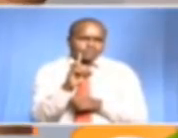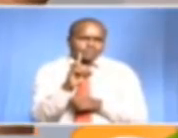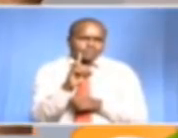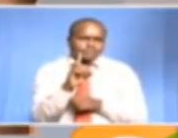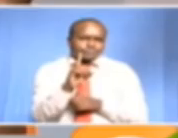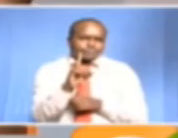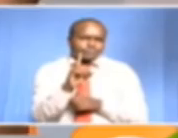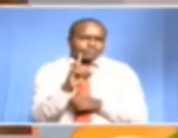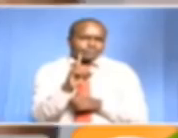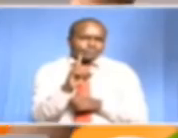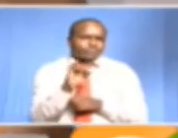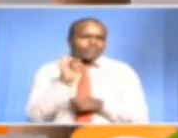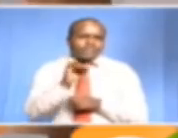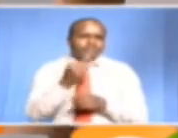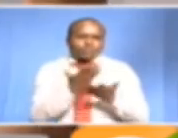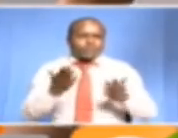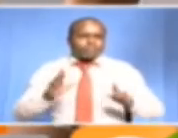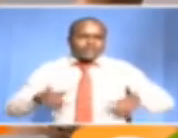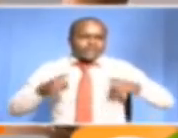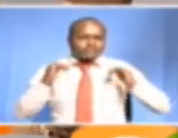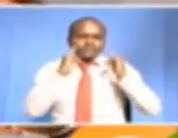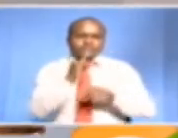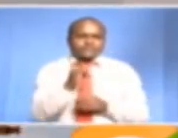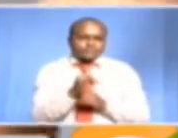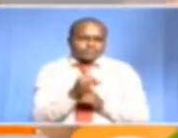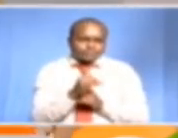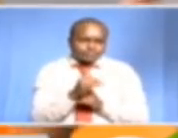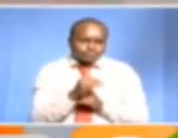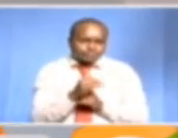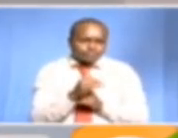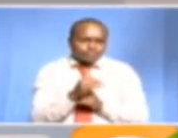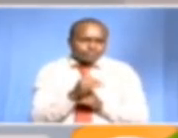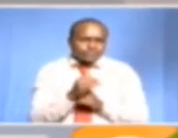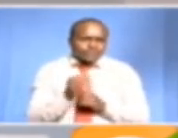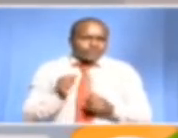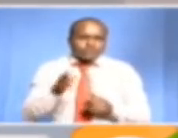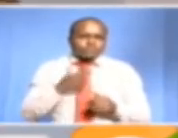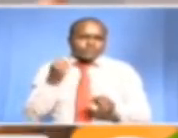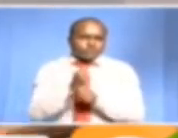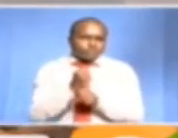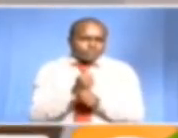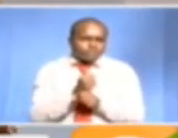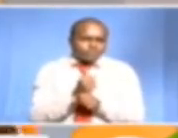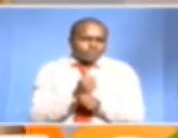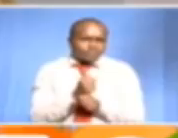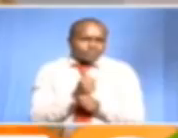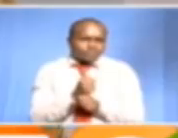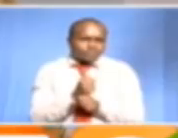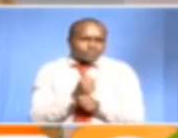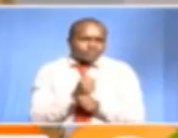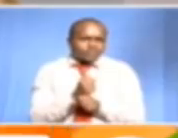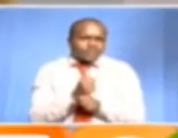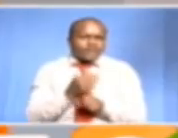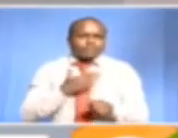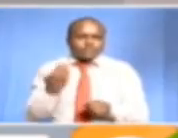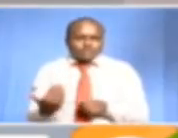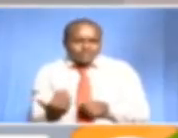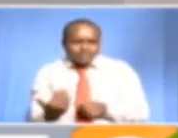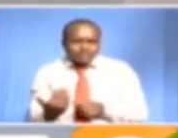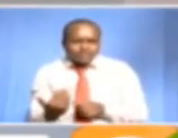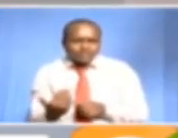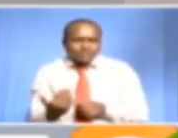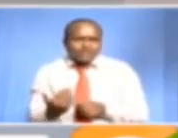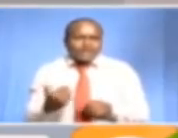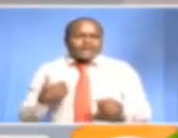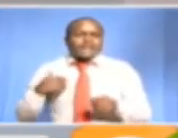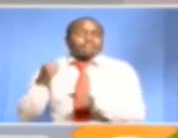that is my center. That is where my whole life, you know, is, because she's my job, and she's my child. And then I have this job that